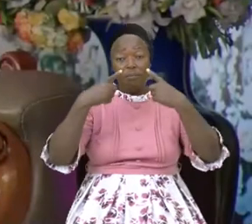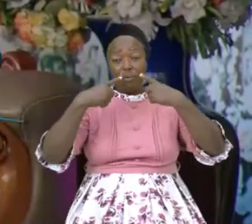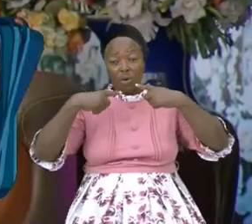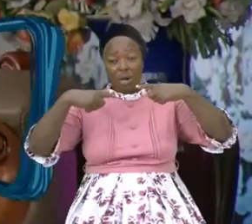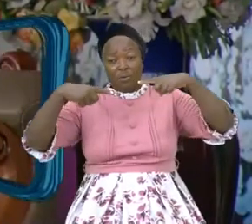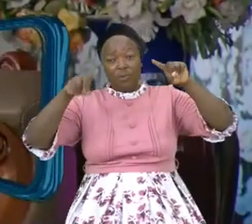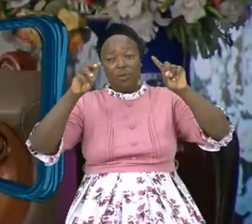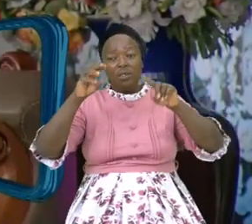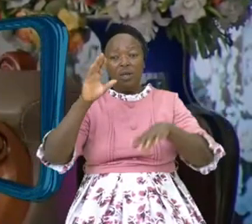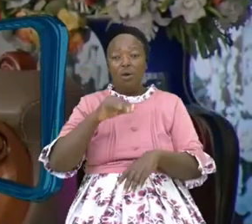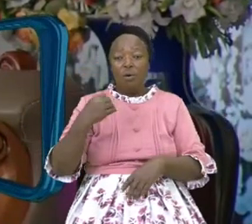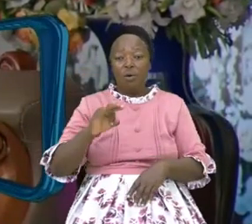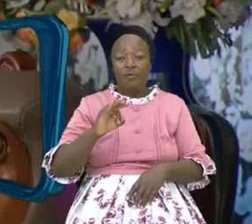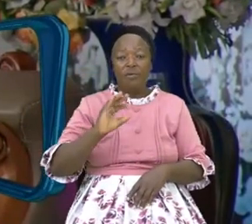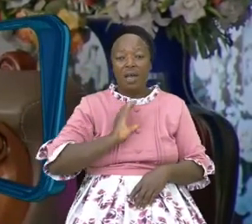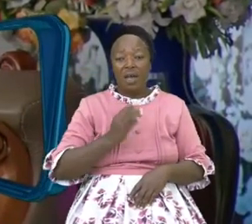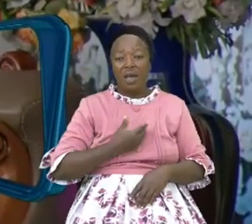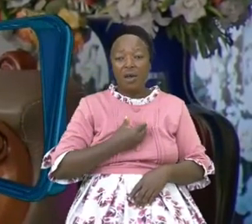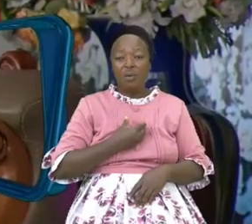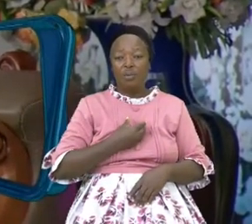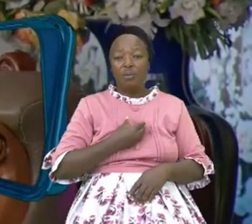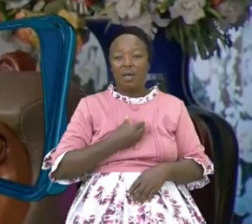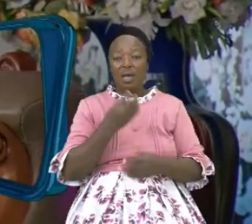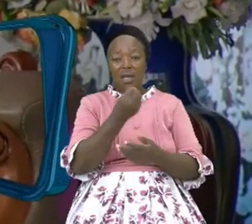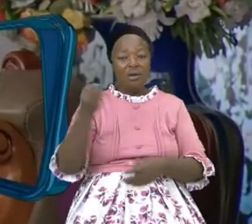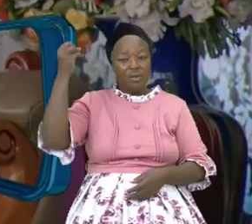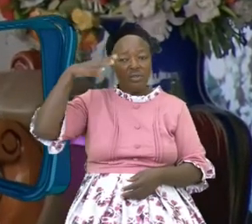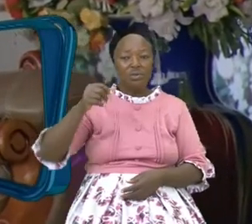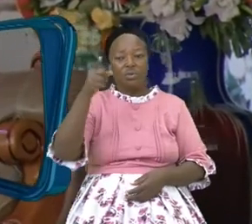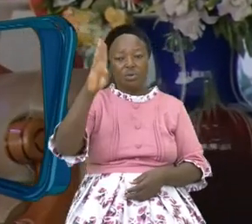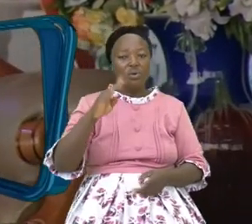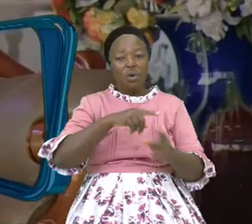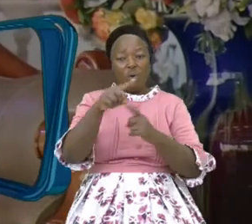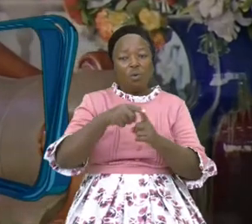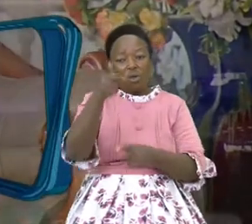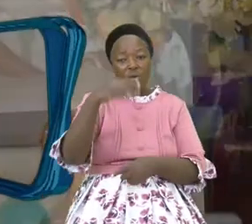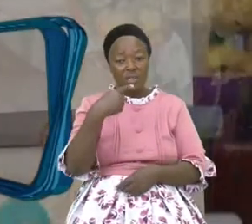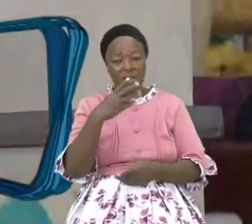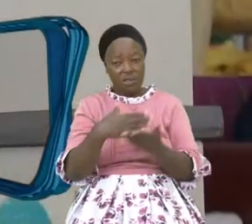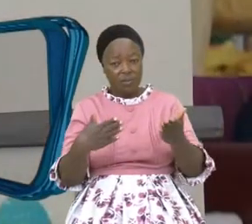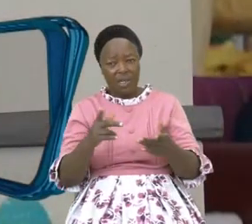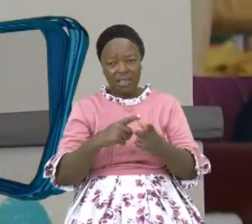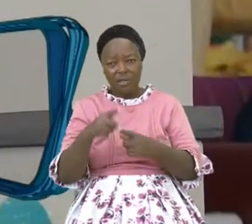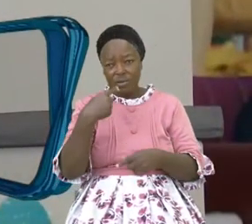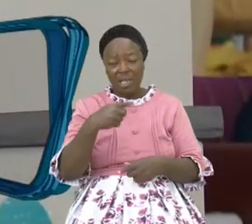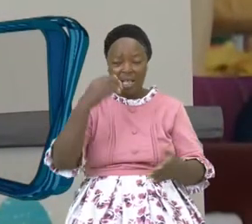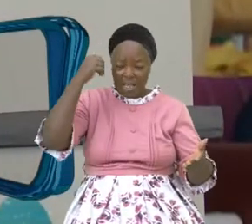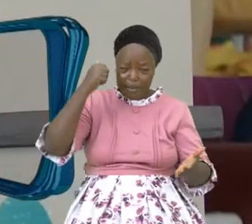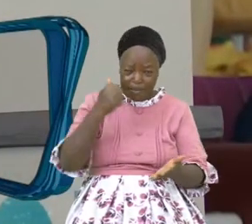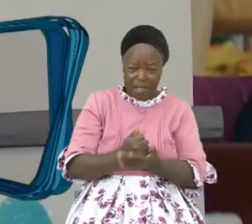our gracious God. When God says something, and you say amen.